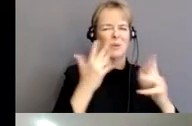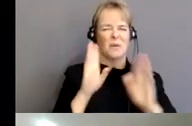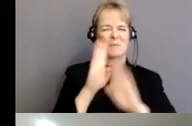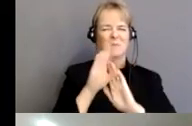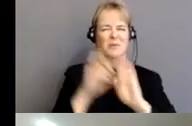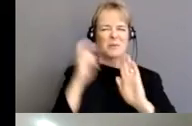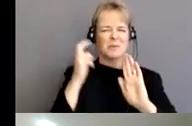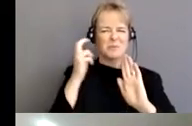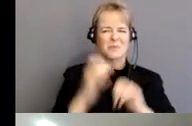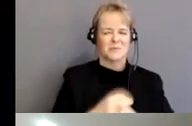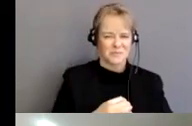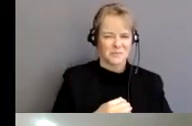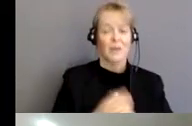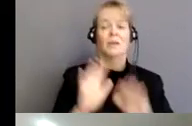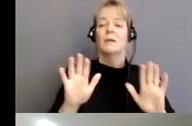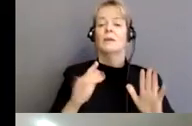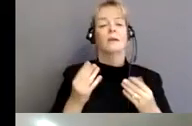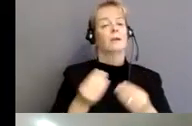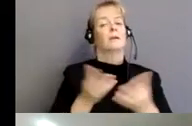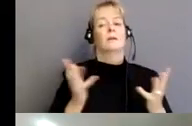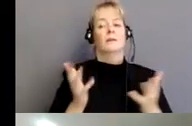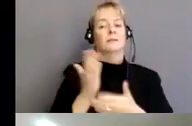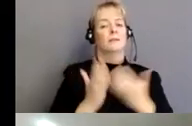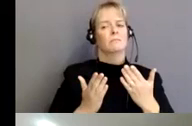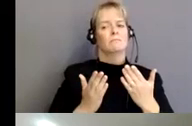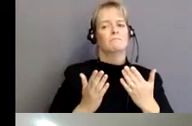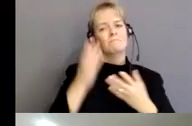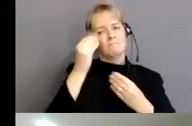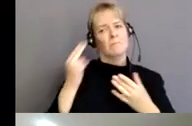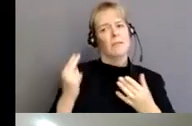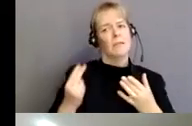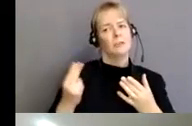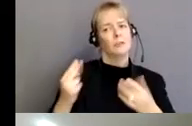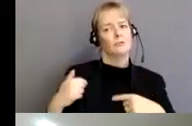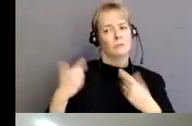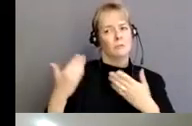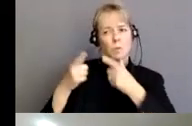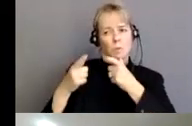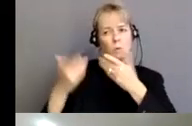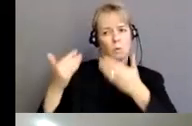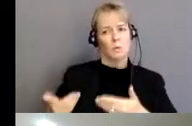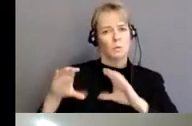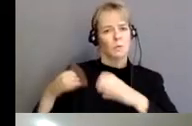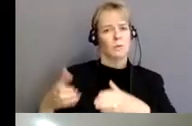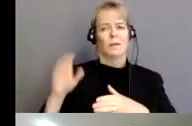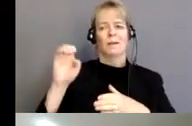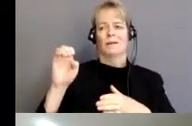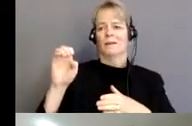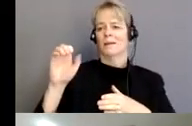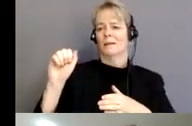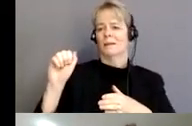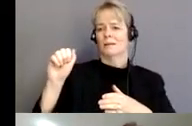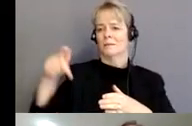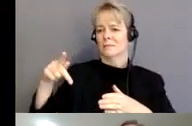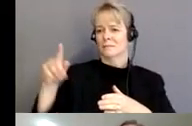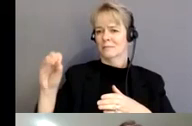just before we get going, I just want to give a background information about our organization, Elder Abuse Prevention Ontario. We are